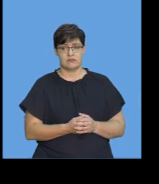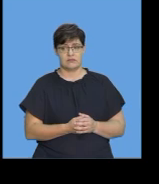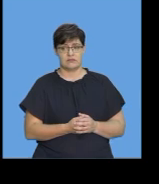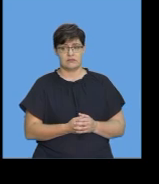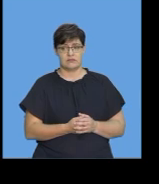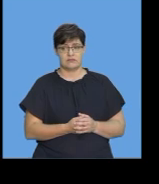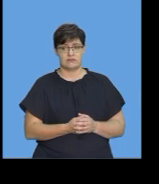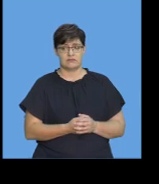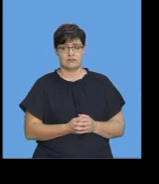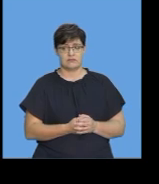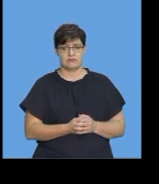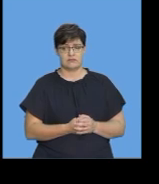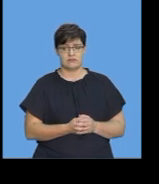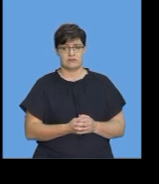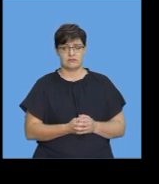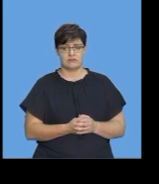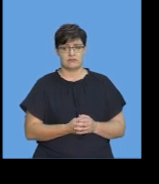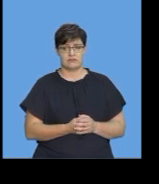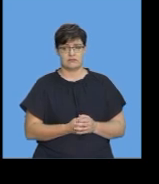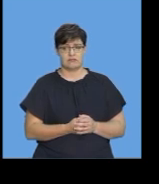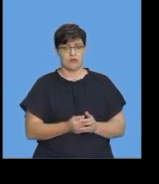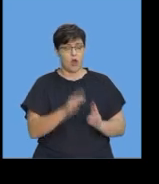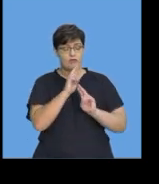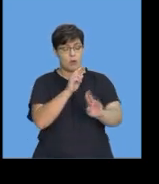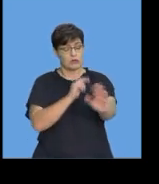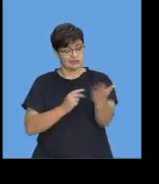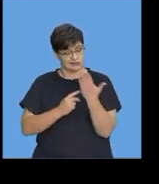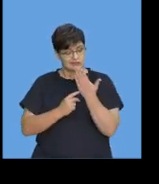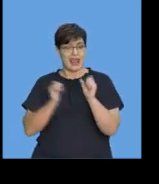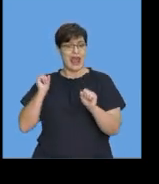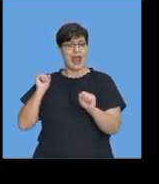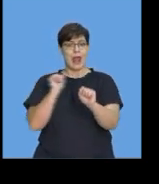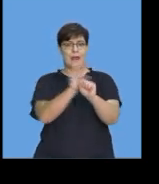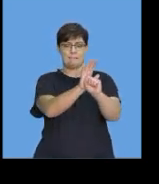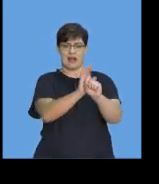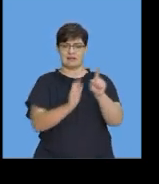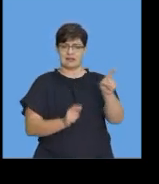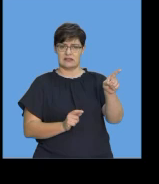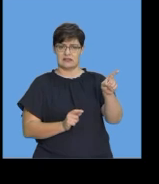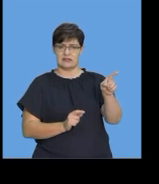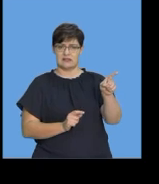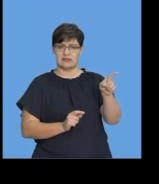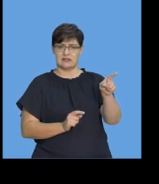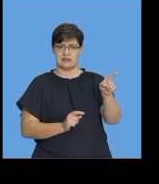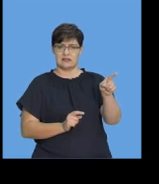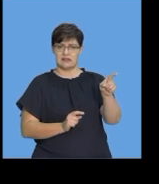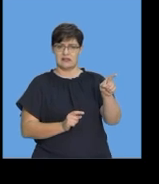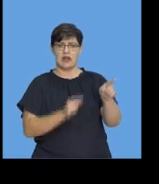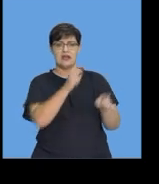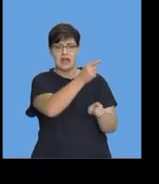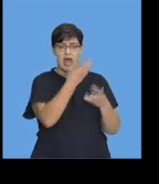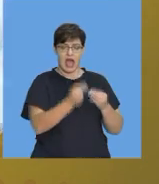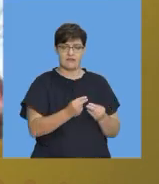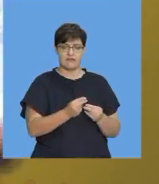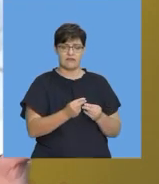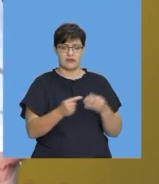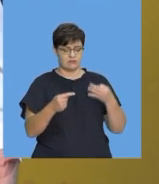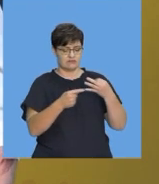what impact will this report have? If the company receives a disclaimer, a withheld